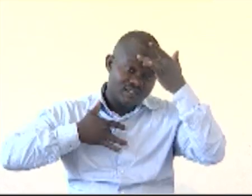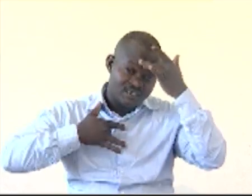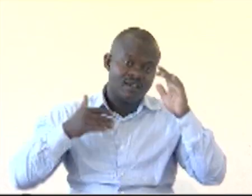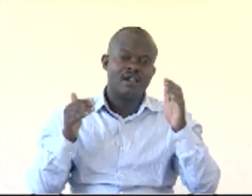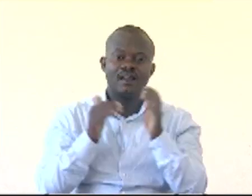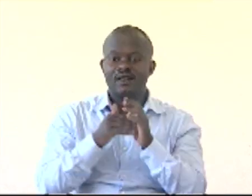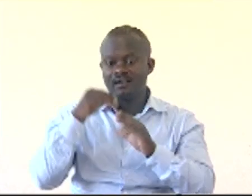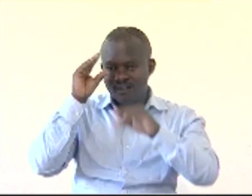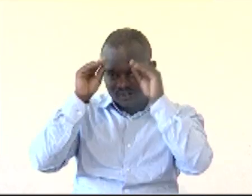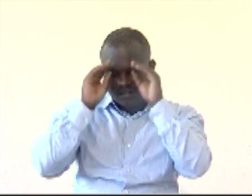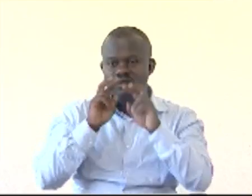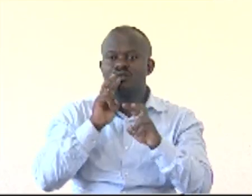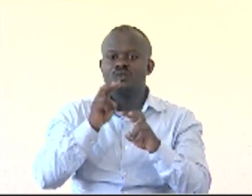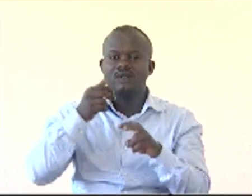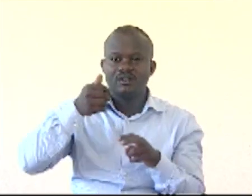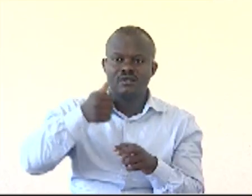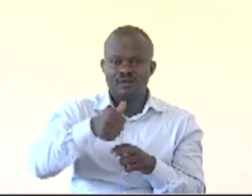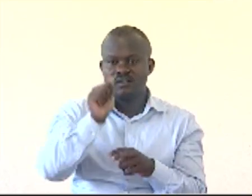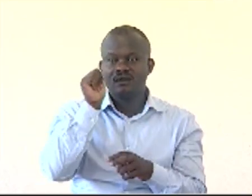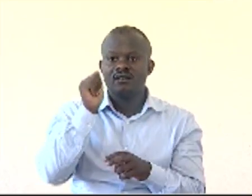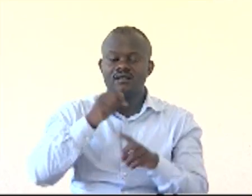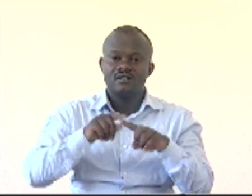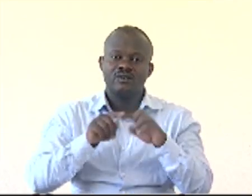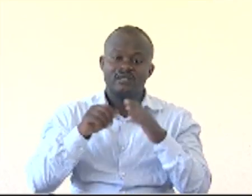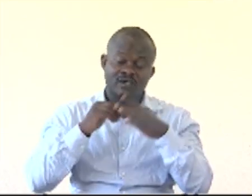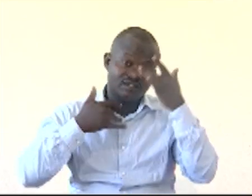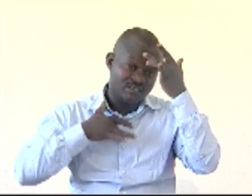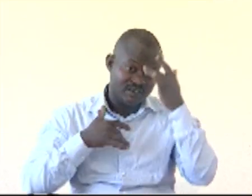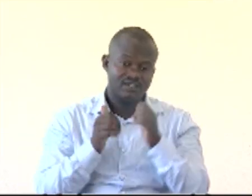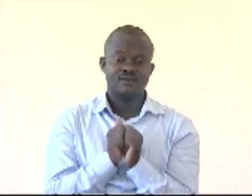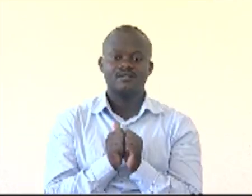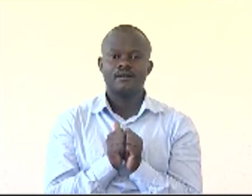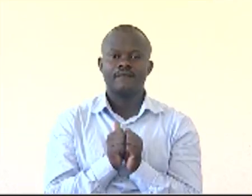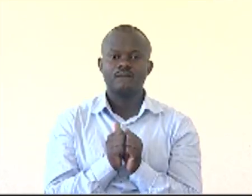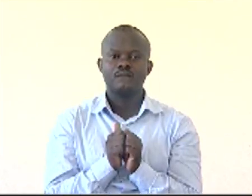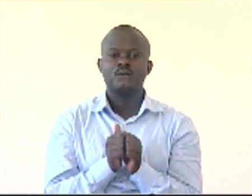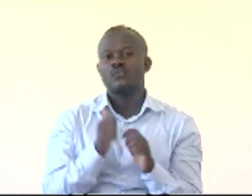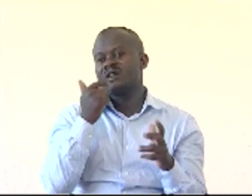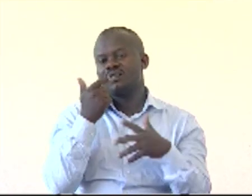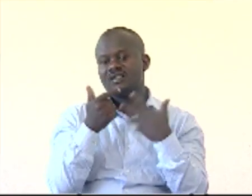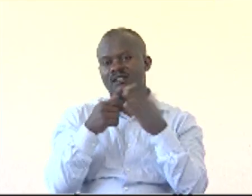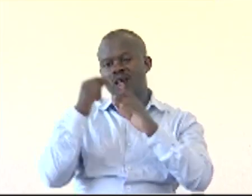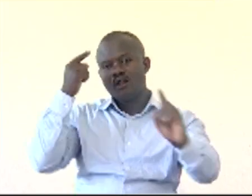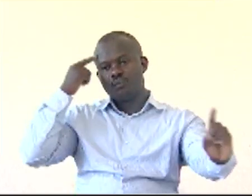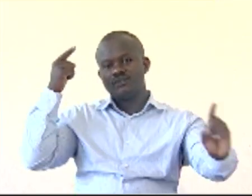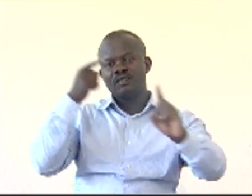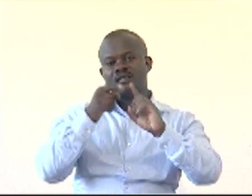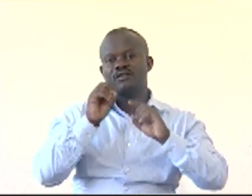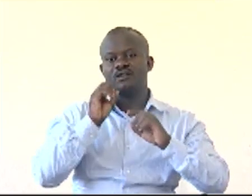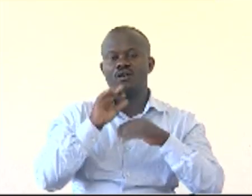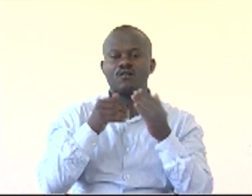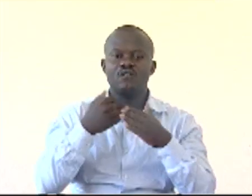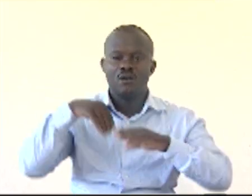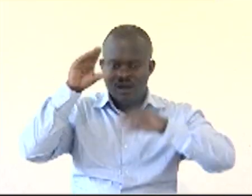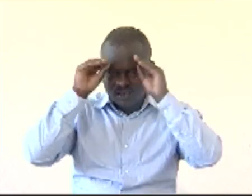and lesson 2 is infectious diseases. These are objectives of our